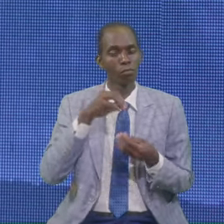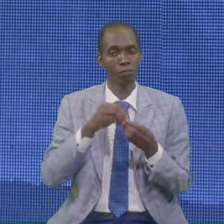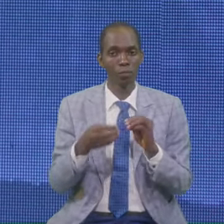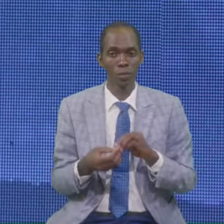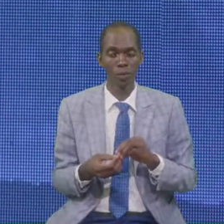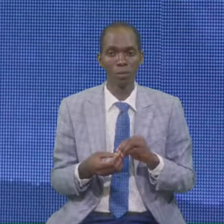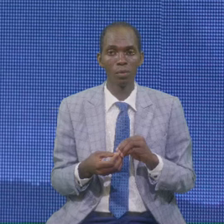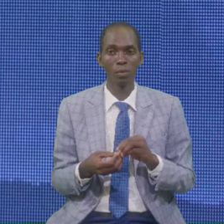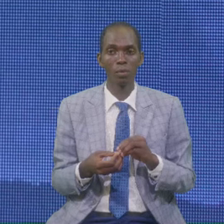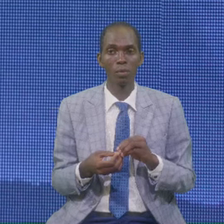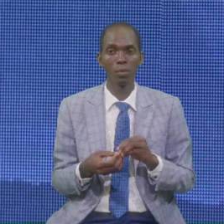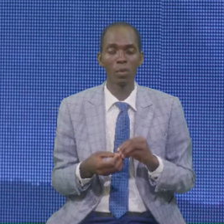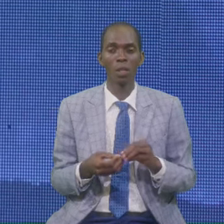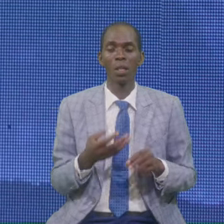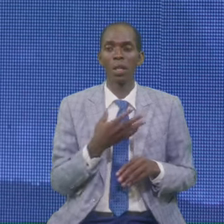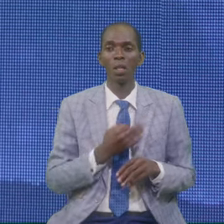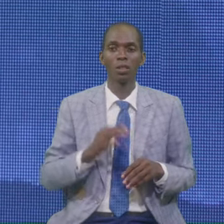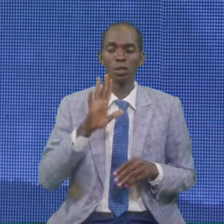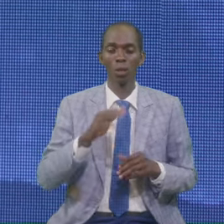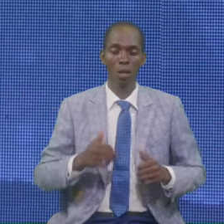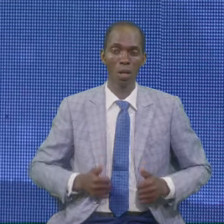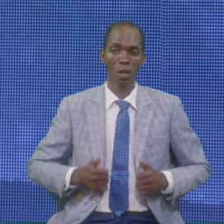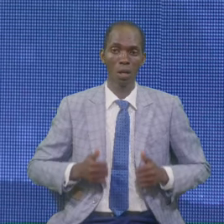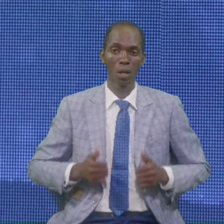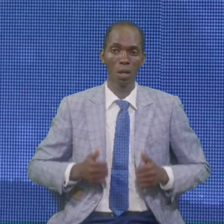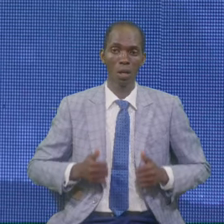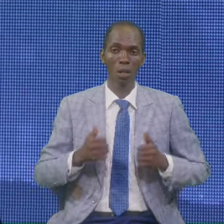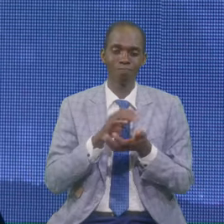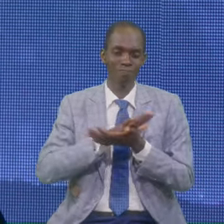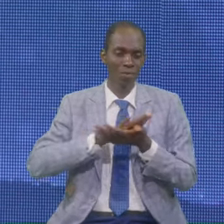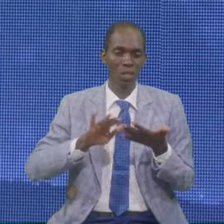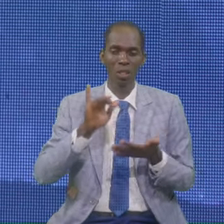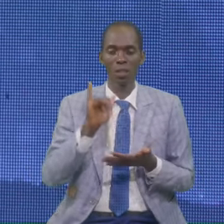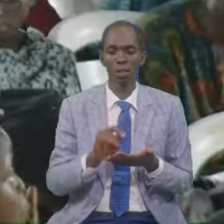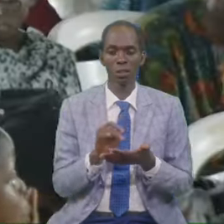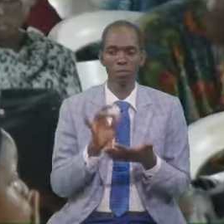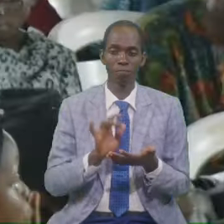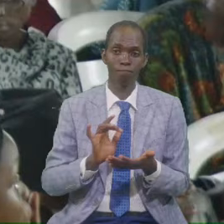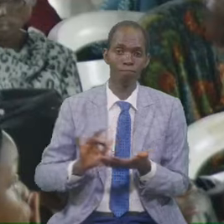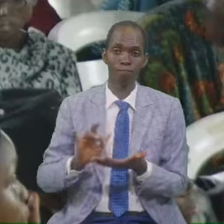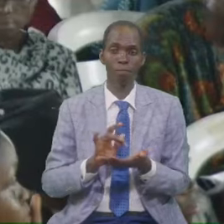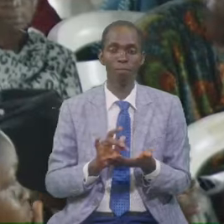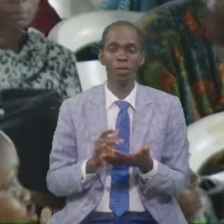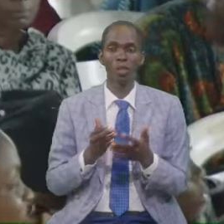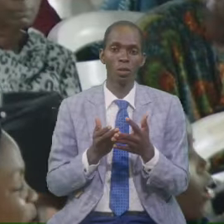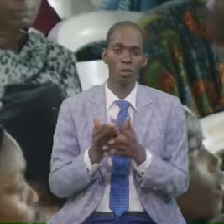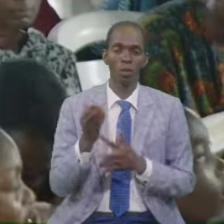and your location address clearly written via SMS